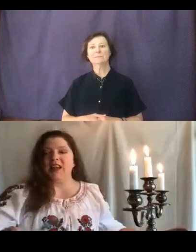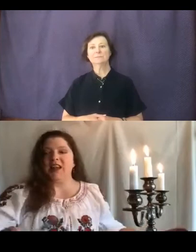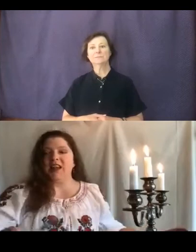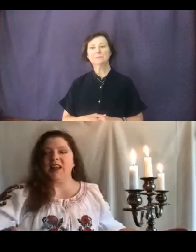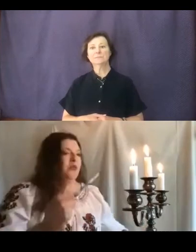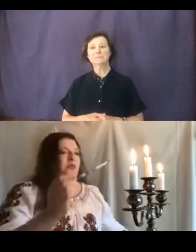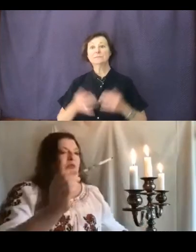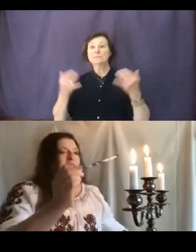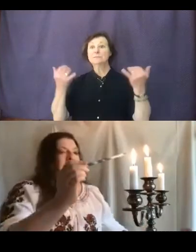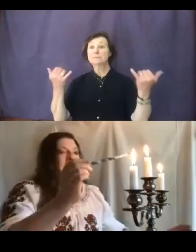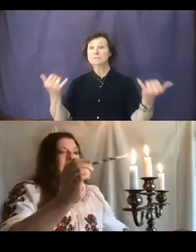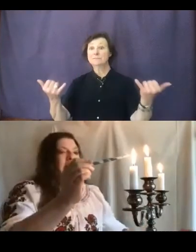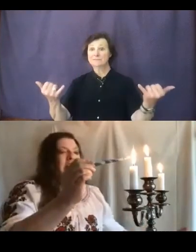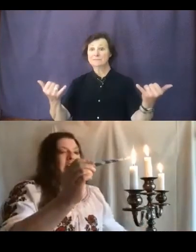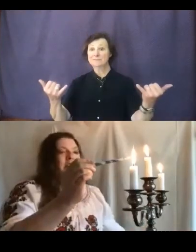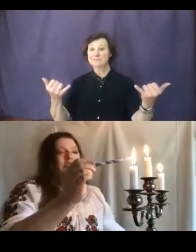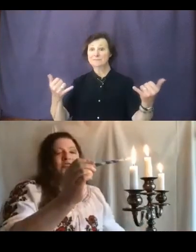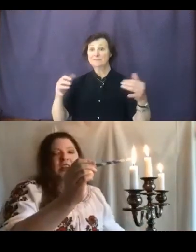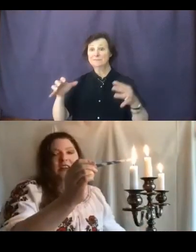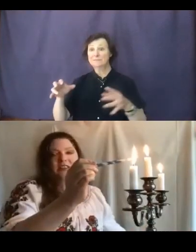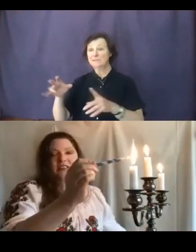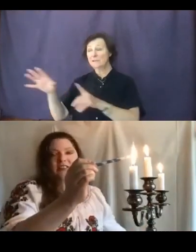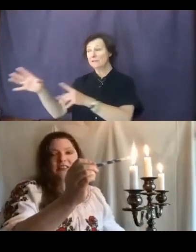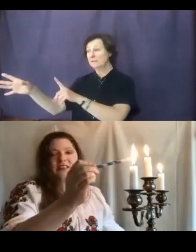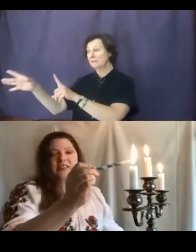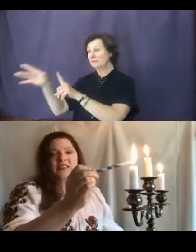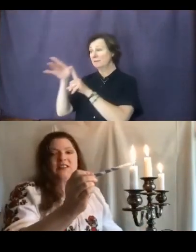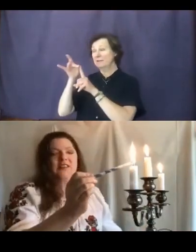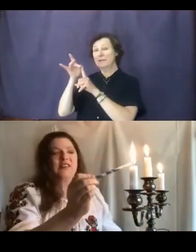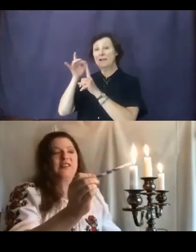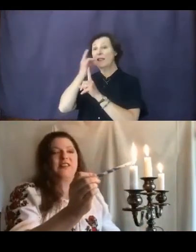And now we take the light of our chalice